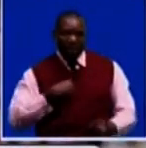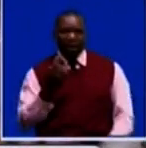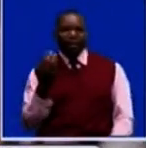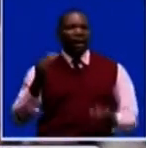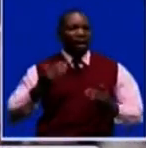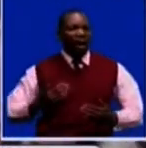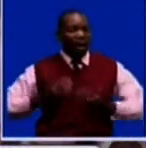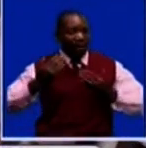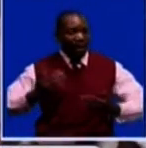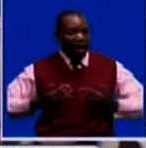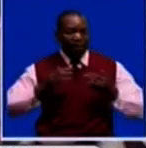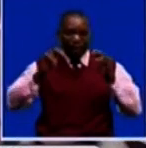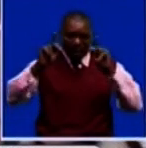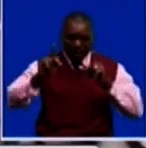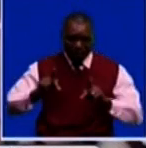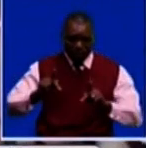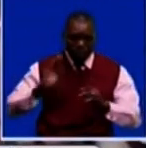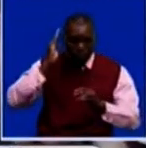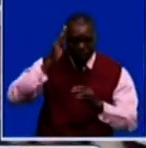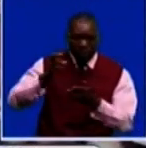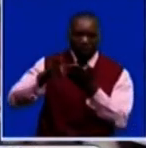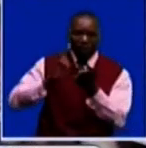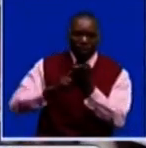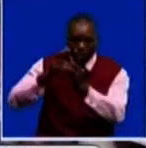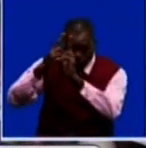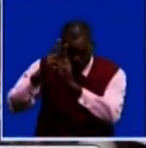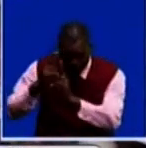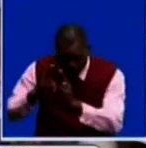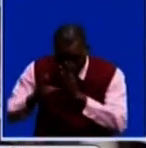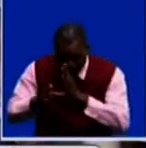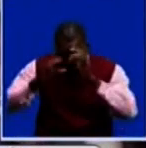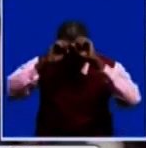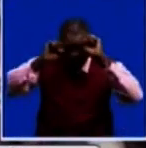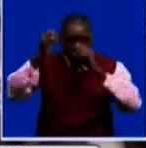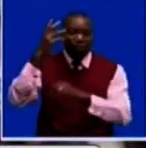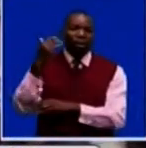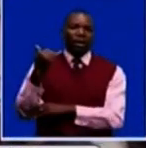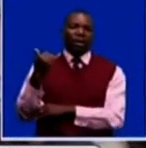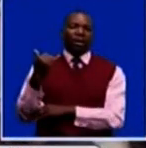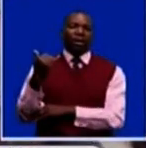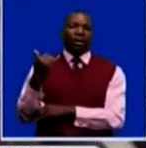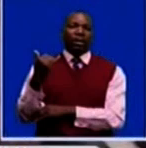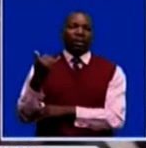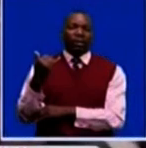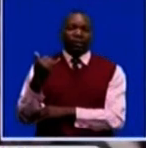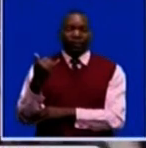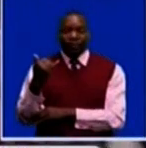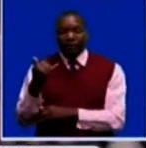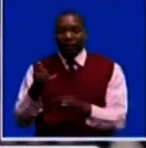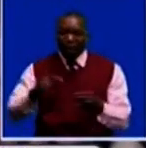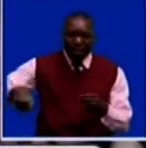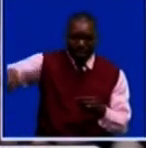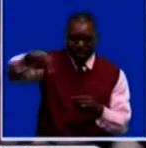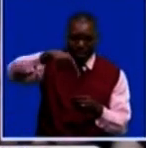I'll report to our owner, the Vice President, due to the fact that all, including business houses who have an interest in this